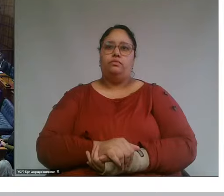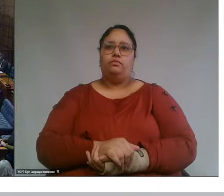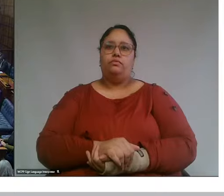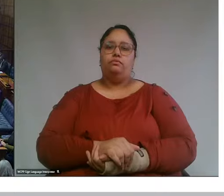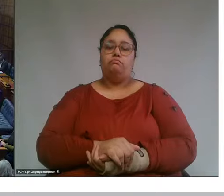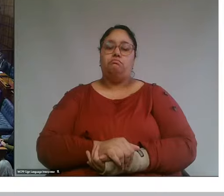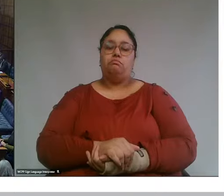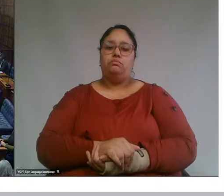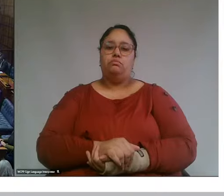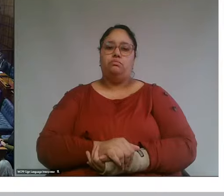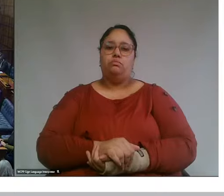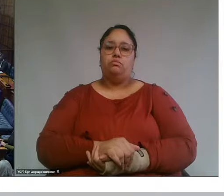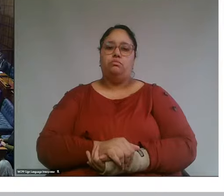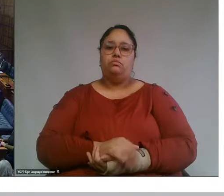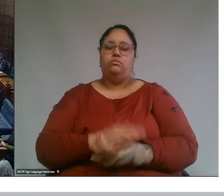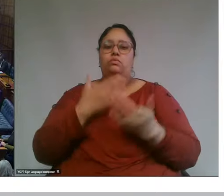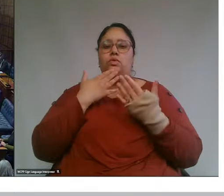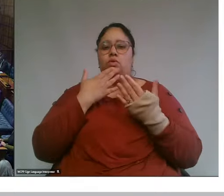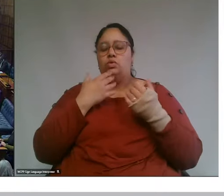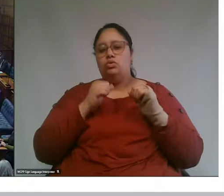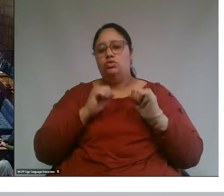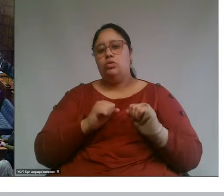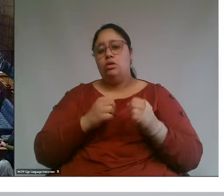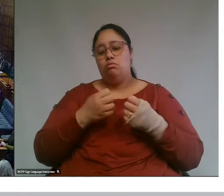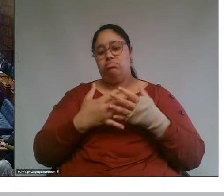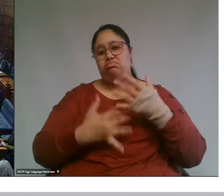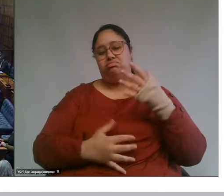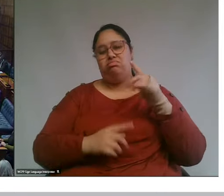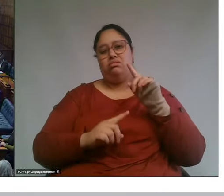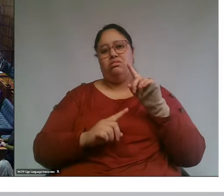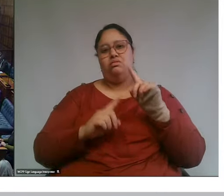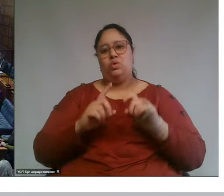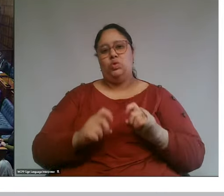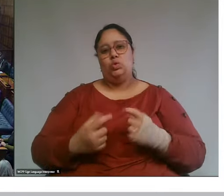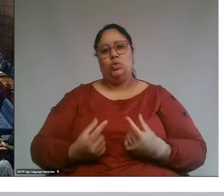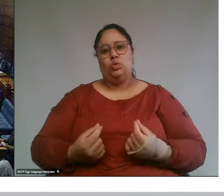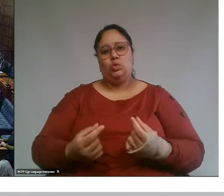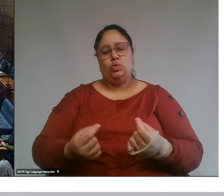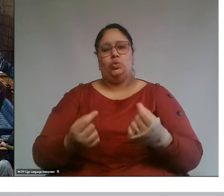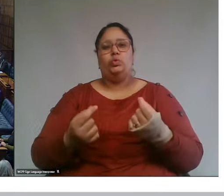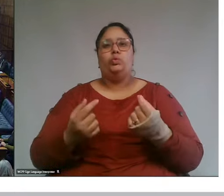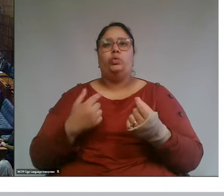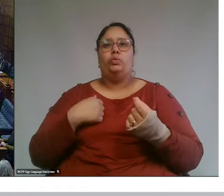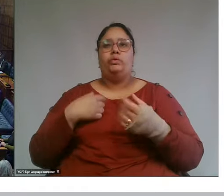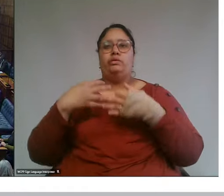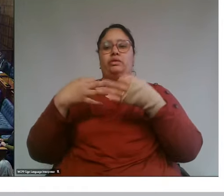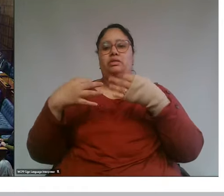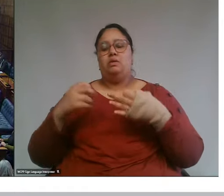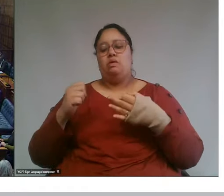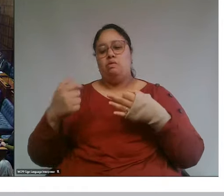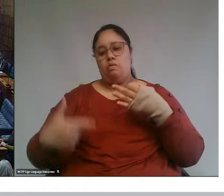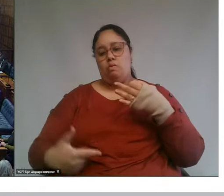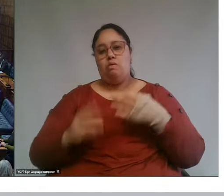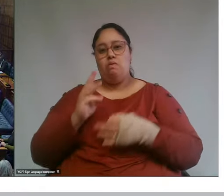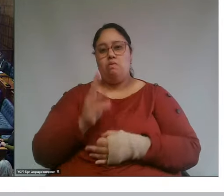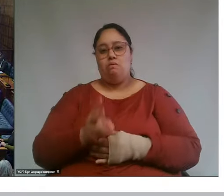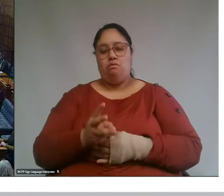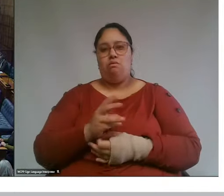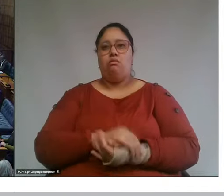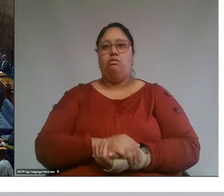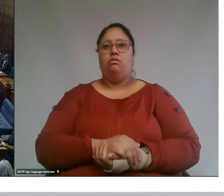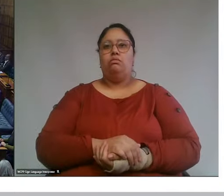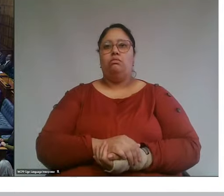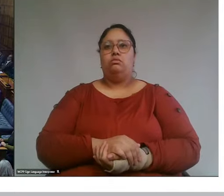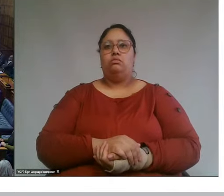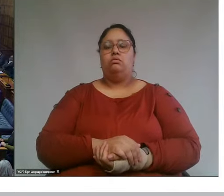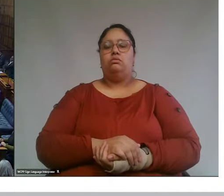you thanks CH quite a number of questions we'll do our best to get through them all um